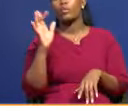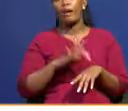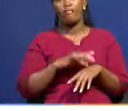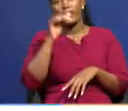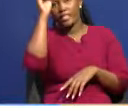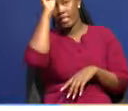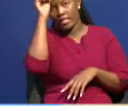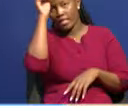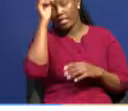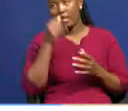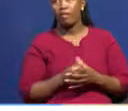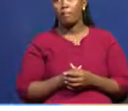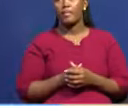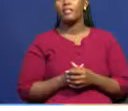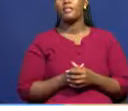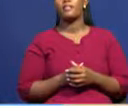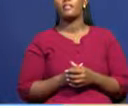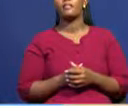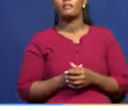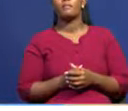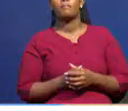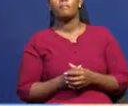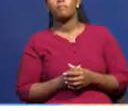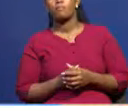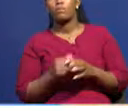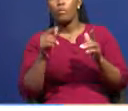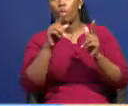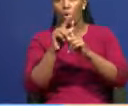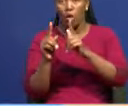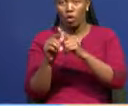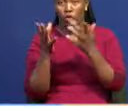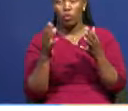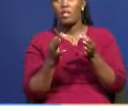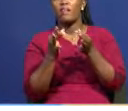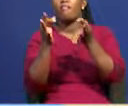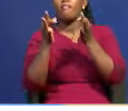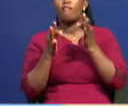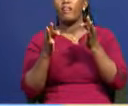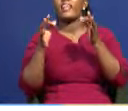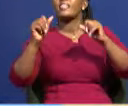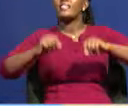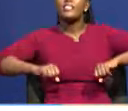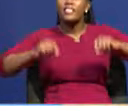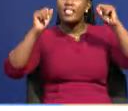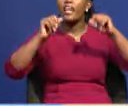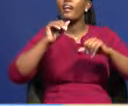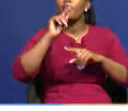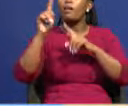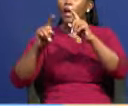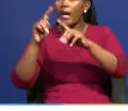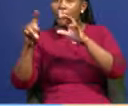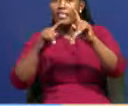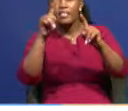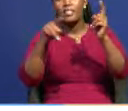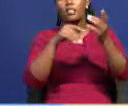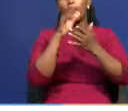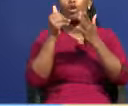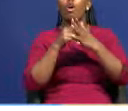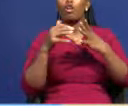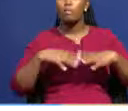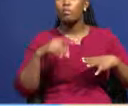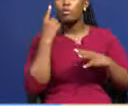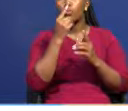Mm-hmm. Let me play a devil's advocate here, Daktari. Even the finance chair asked this particular question to everybody who was coming before its